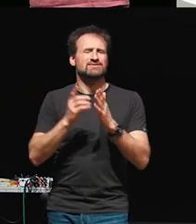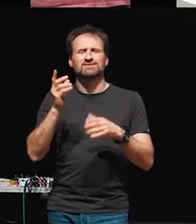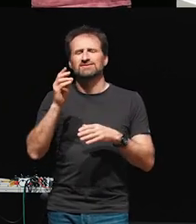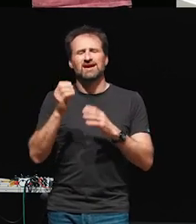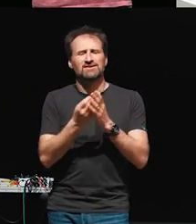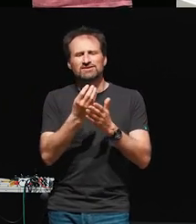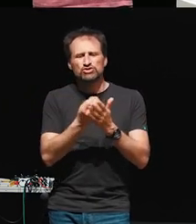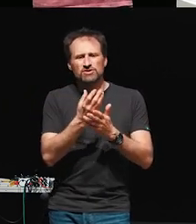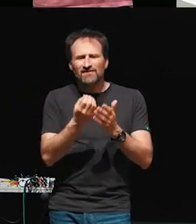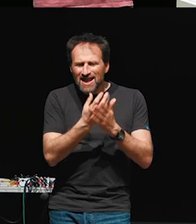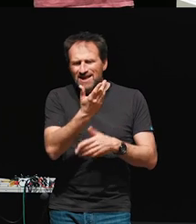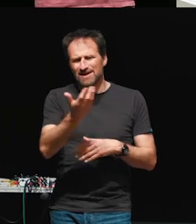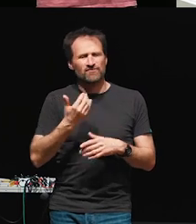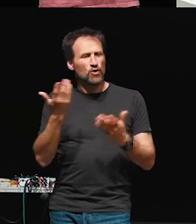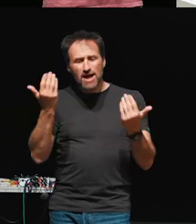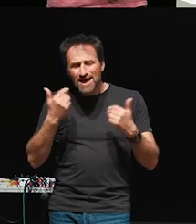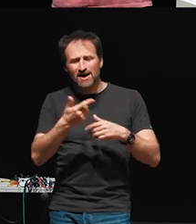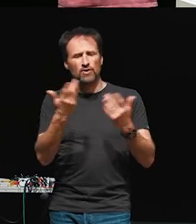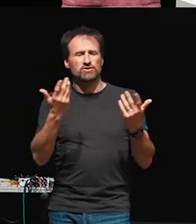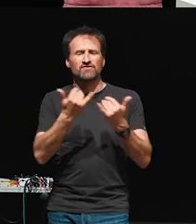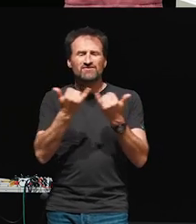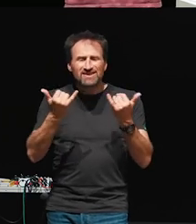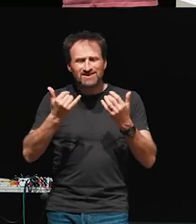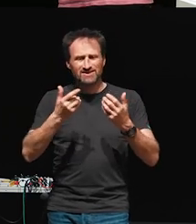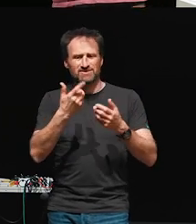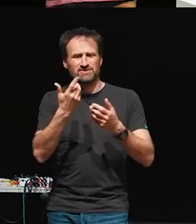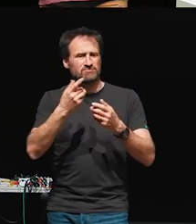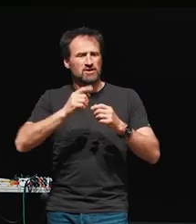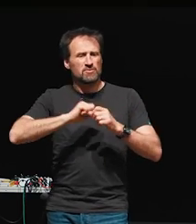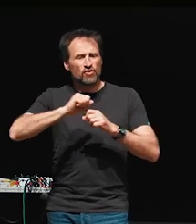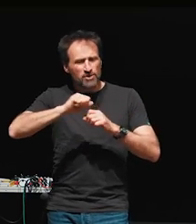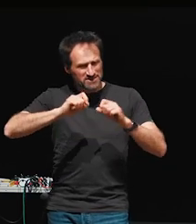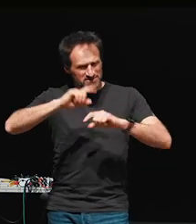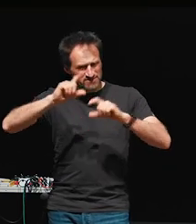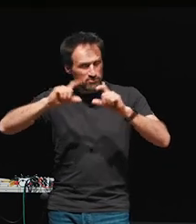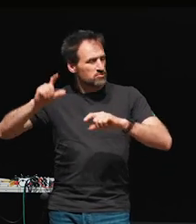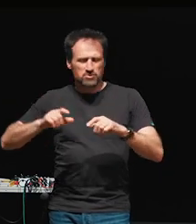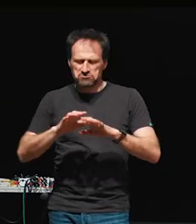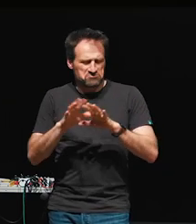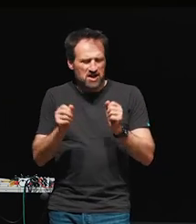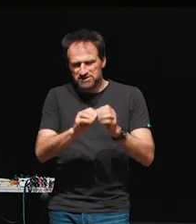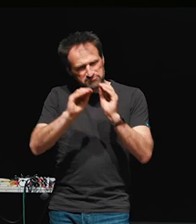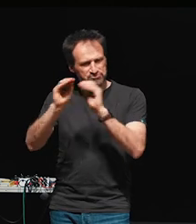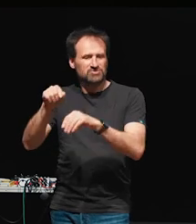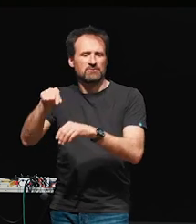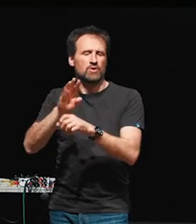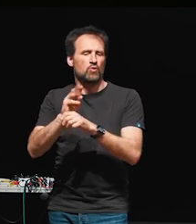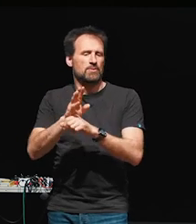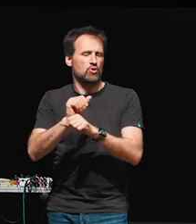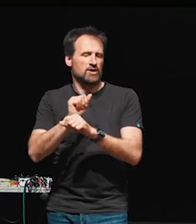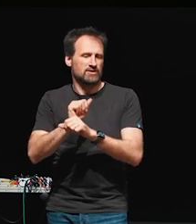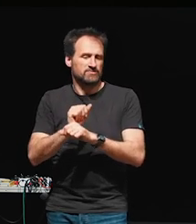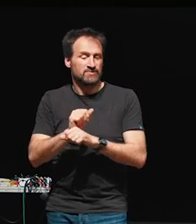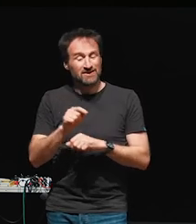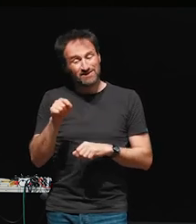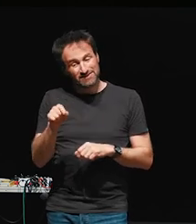transformations they're having to actually perform. So this is a real-world, really critical application that uses most of the techniques that I've